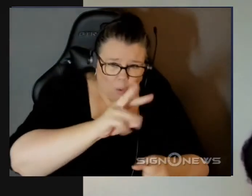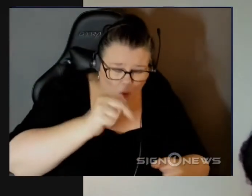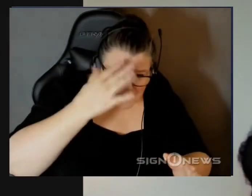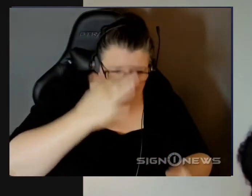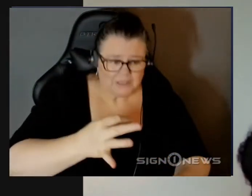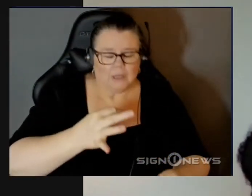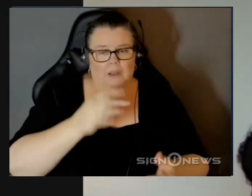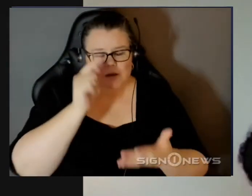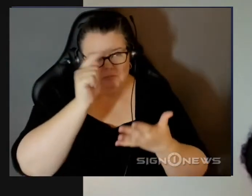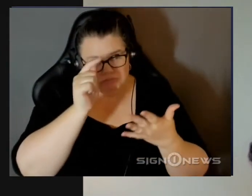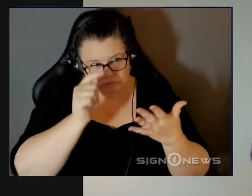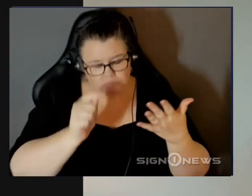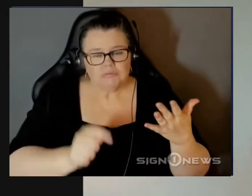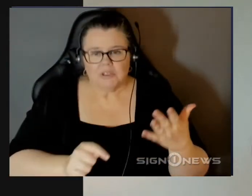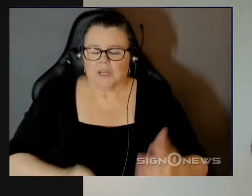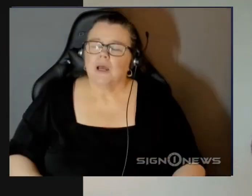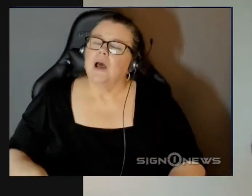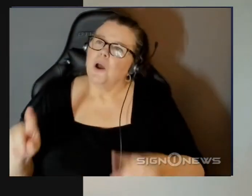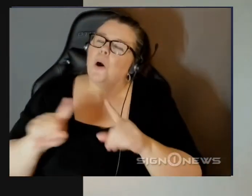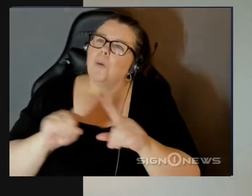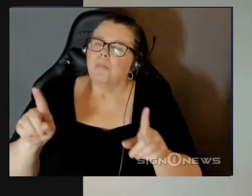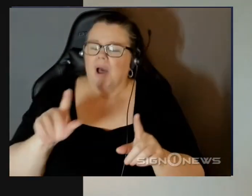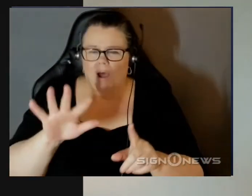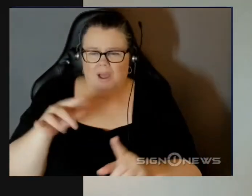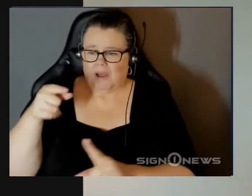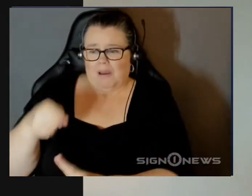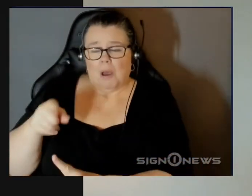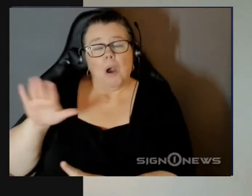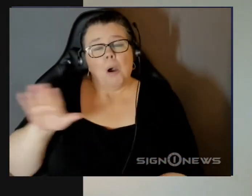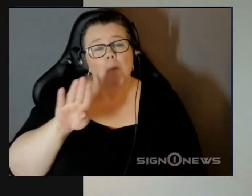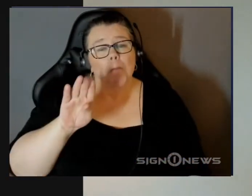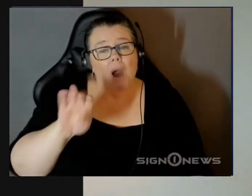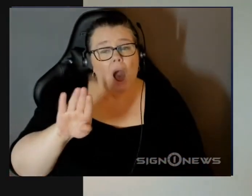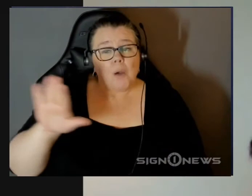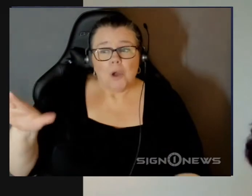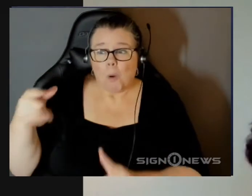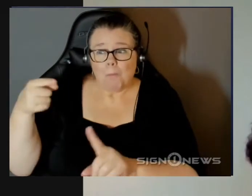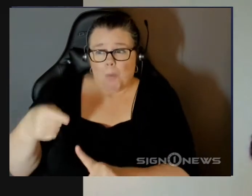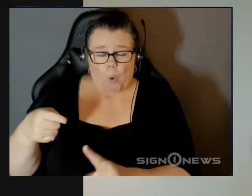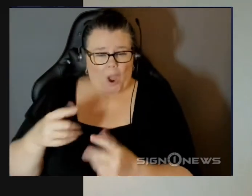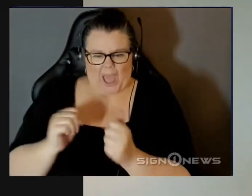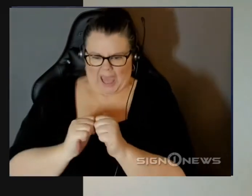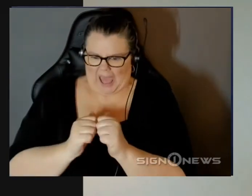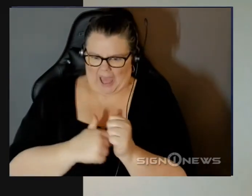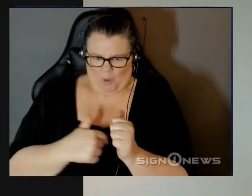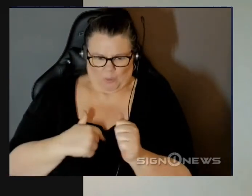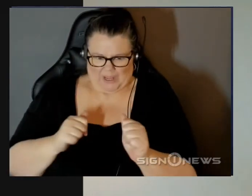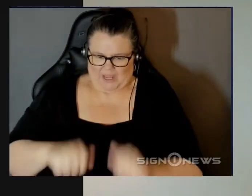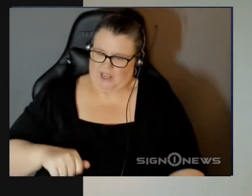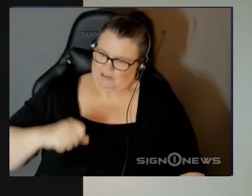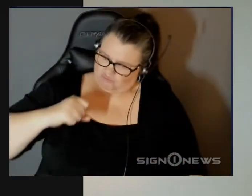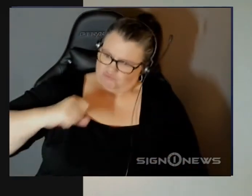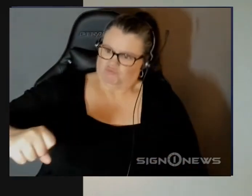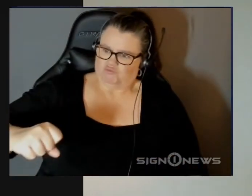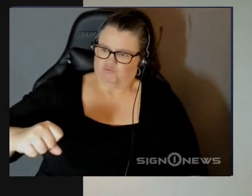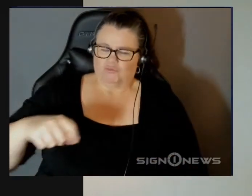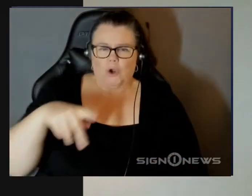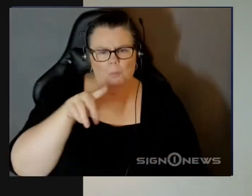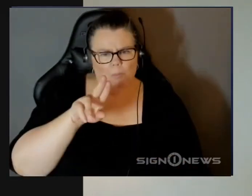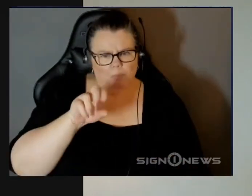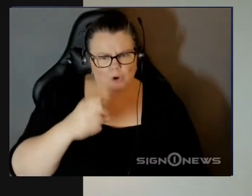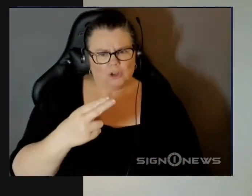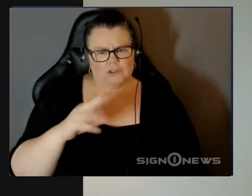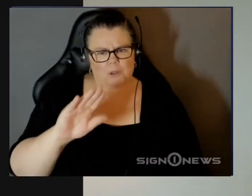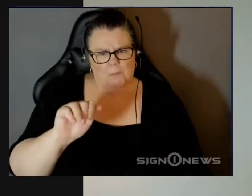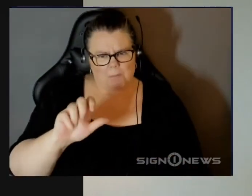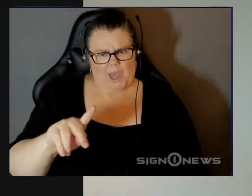as you were wrapping that up, to think about like, how do we push back? This isn't a great answer, but it's push back, right?